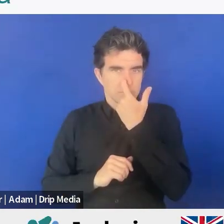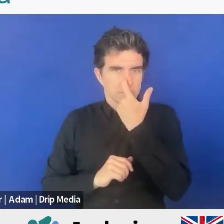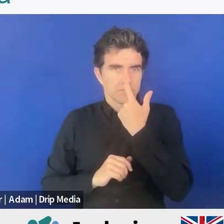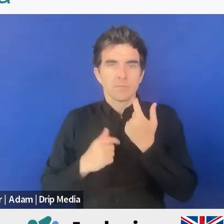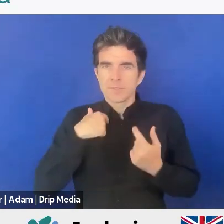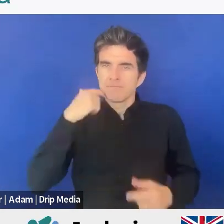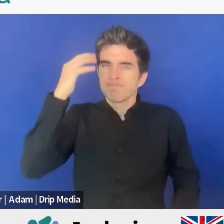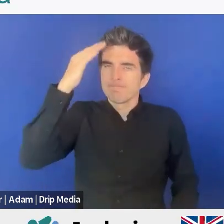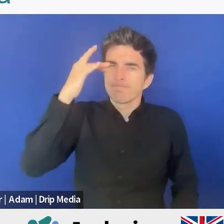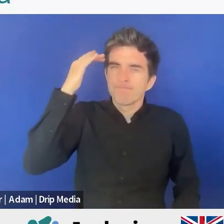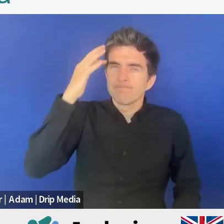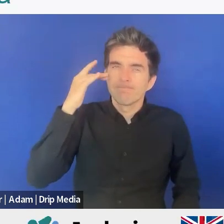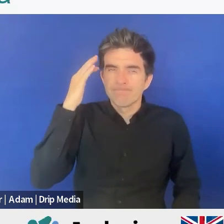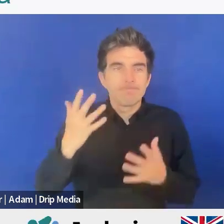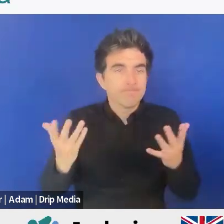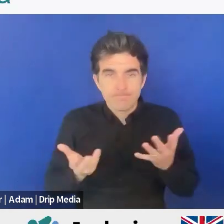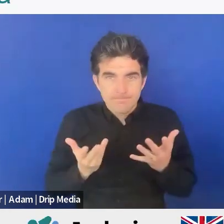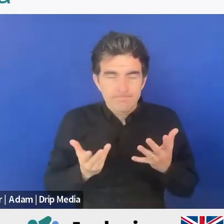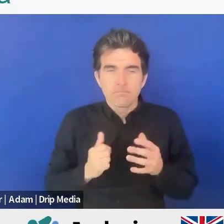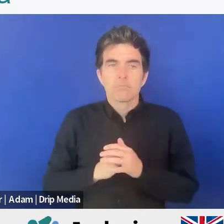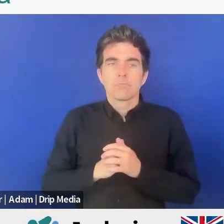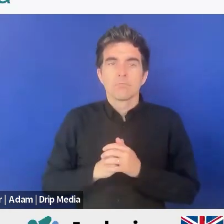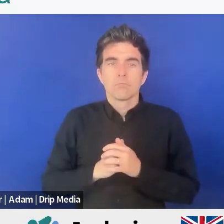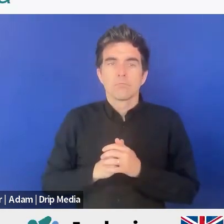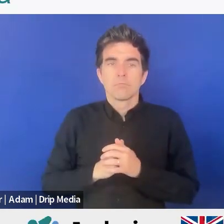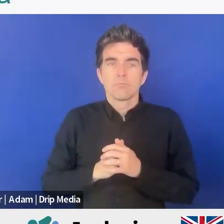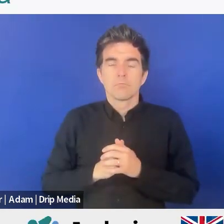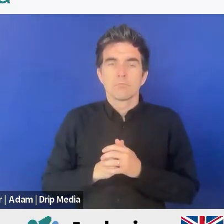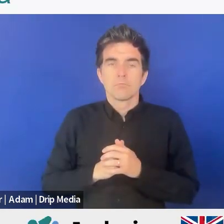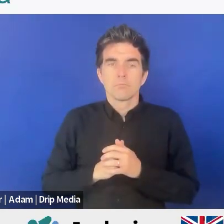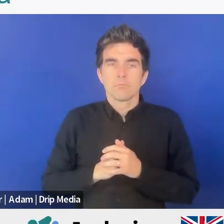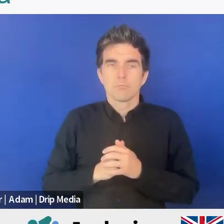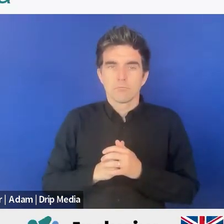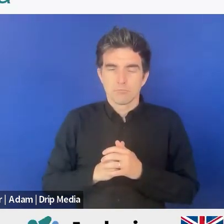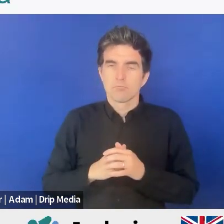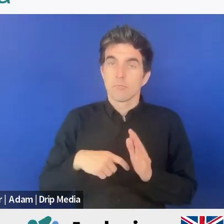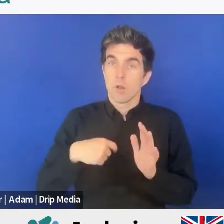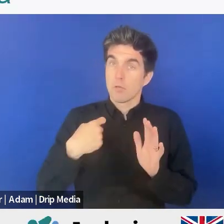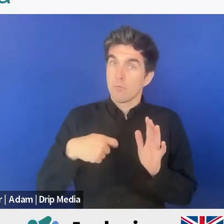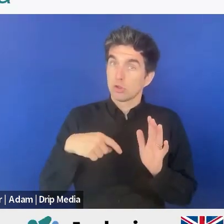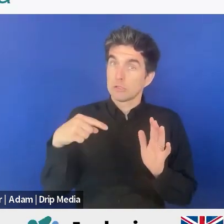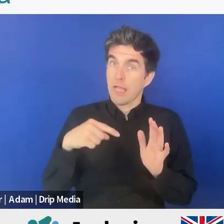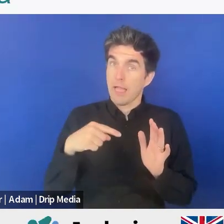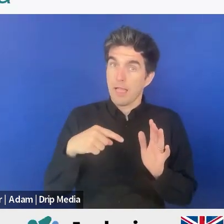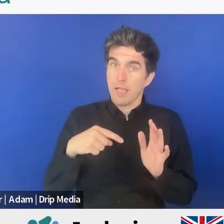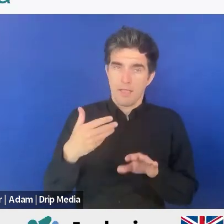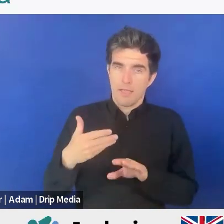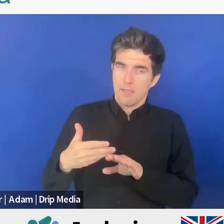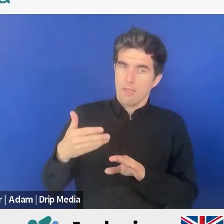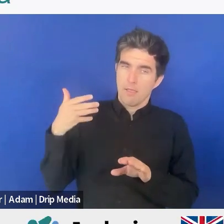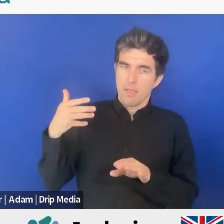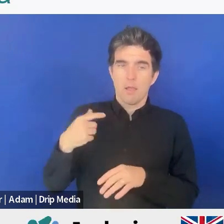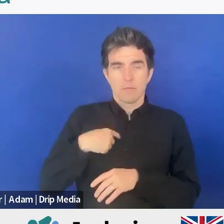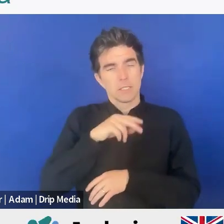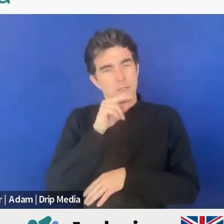It is that one step that stood out for me from the learning product is that's the securing buy-in from